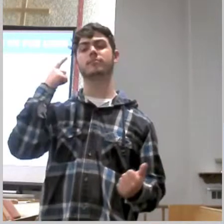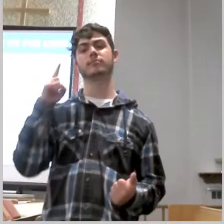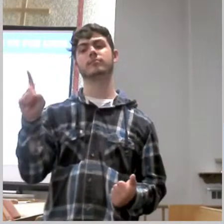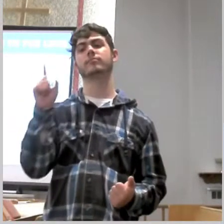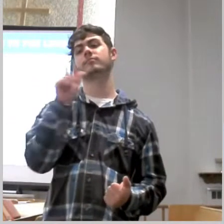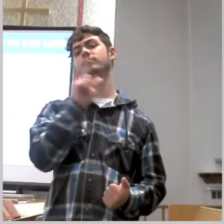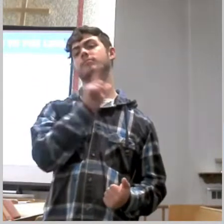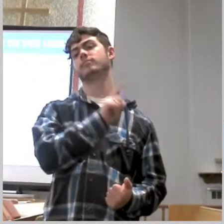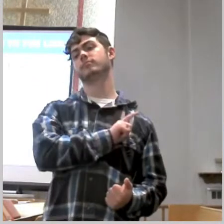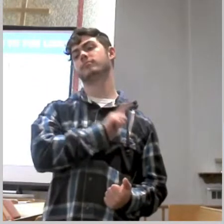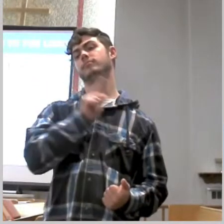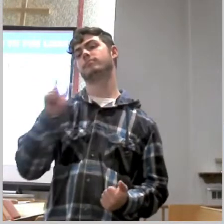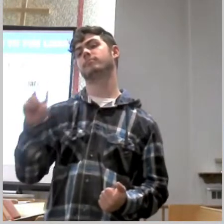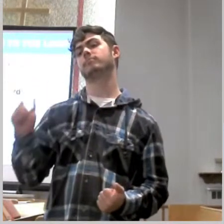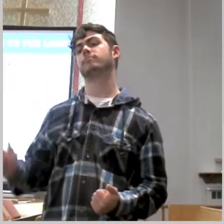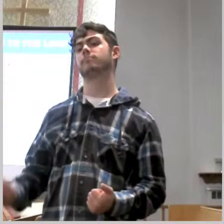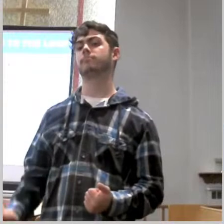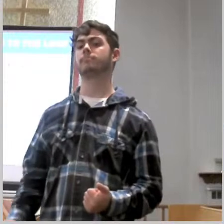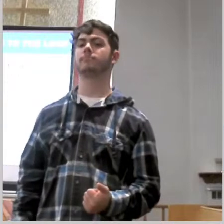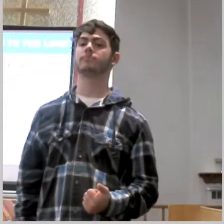hallelujah. Sing